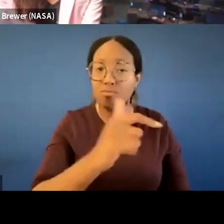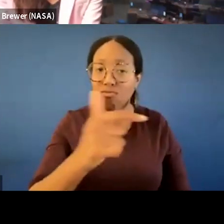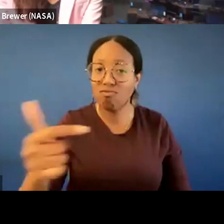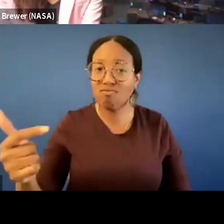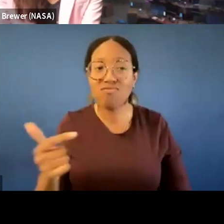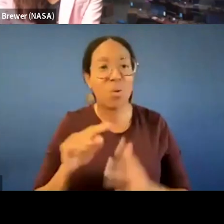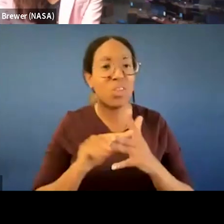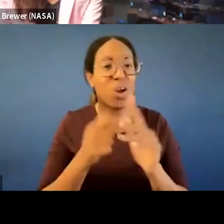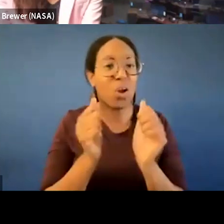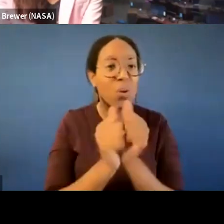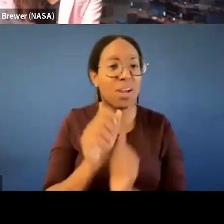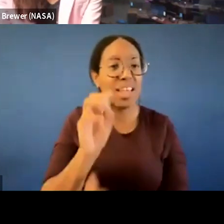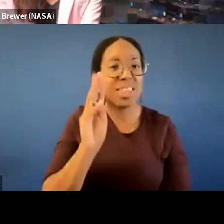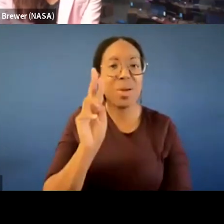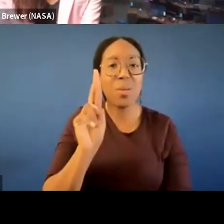with Brittnie.